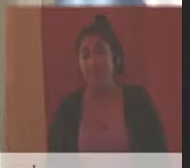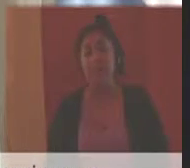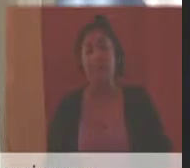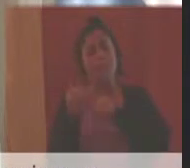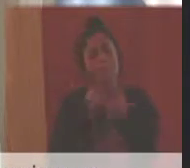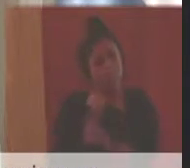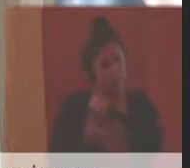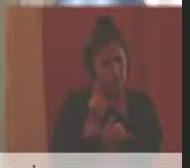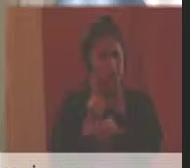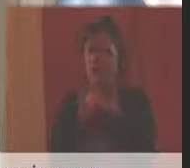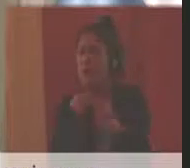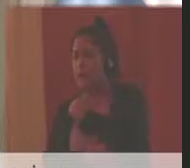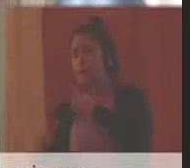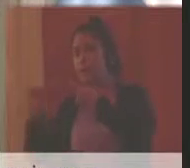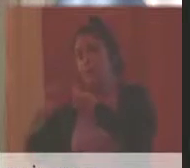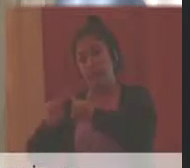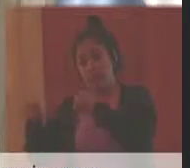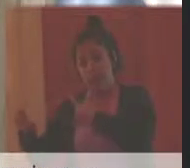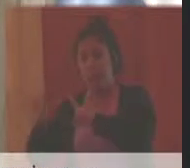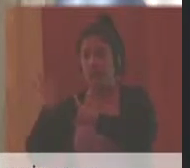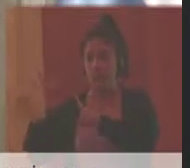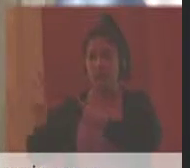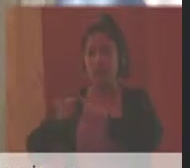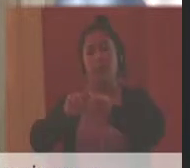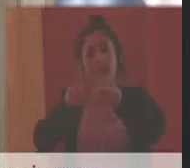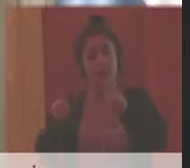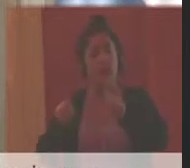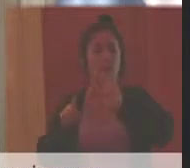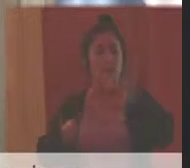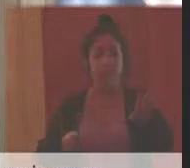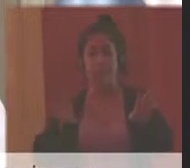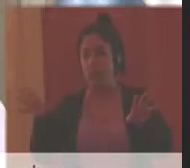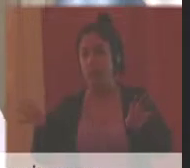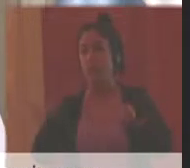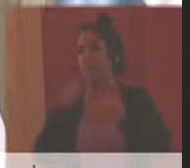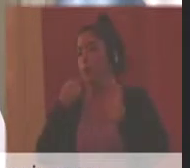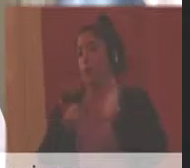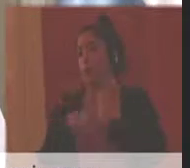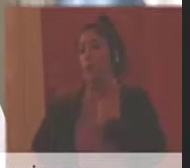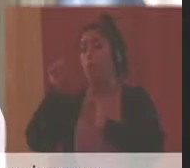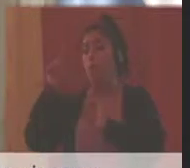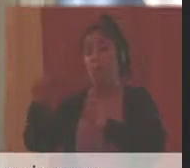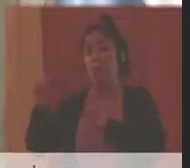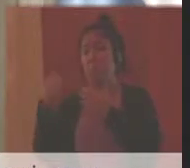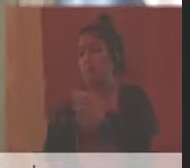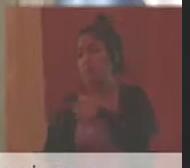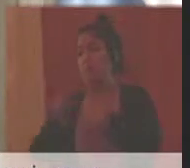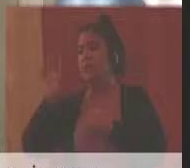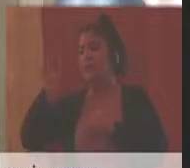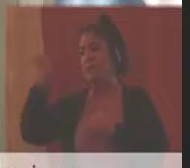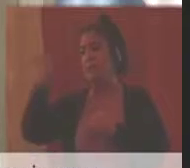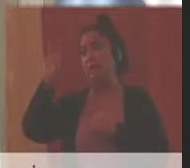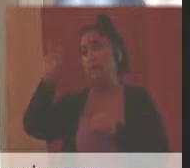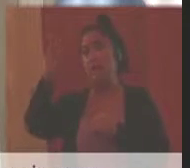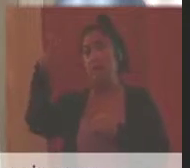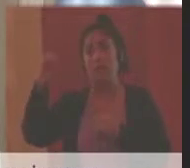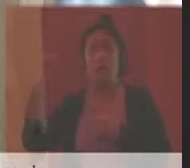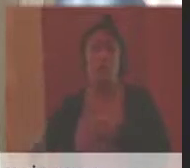inequality also presents other aspects. In some cases, it is a